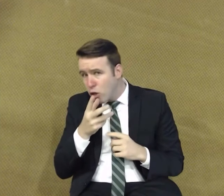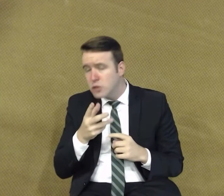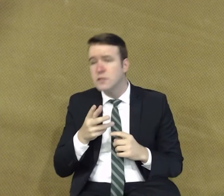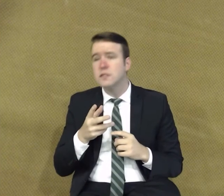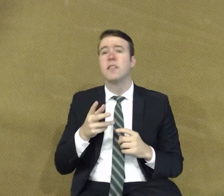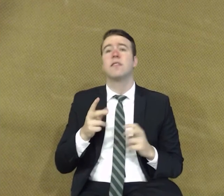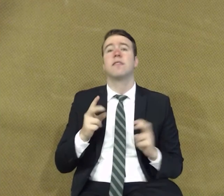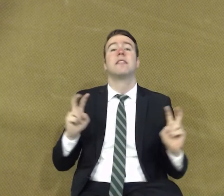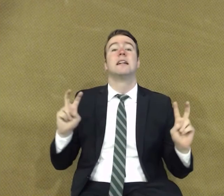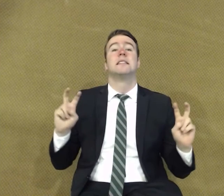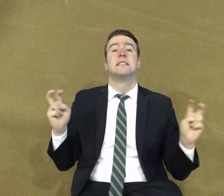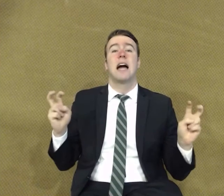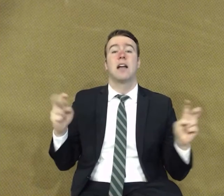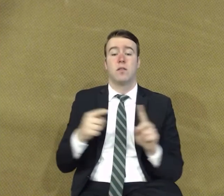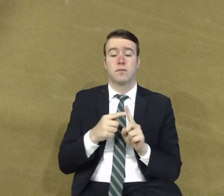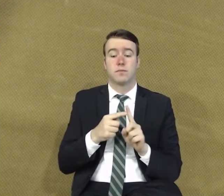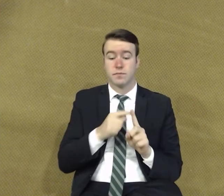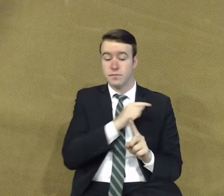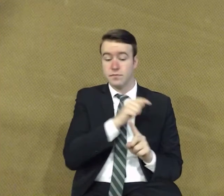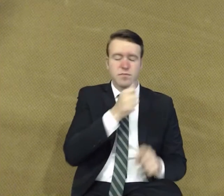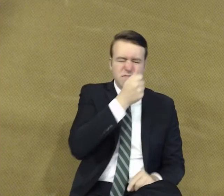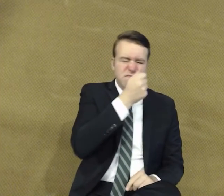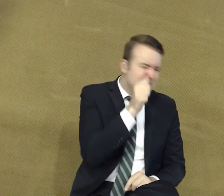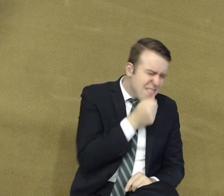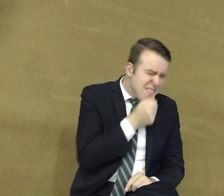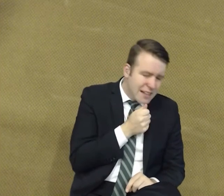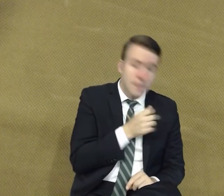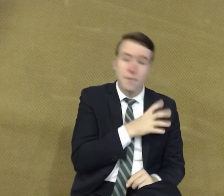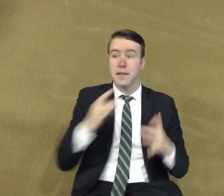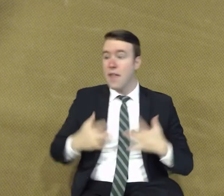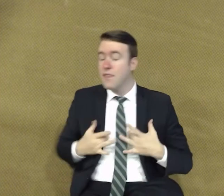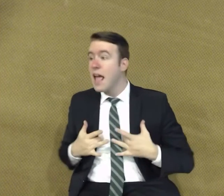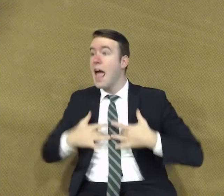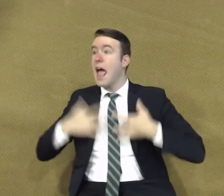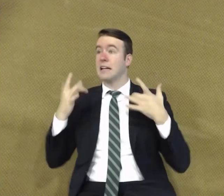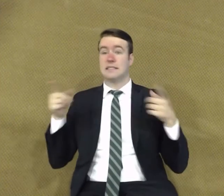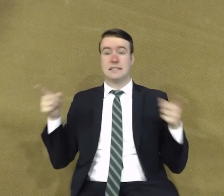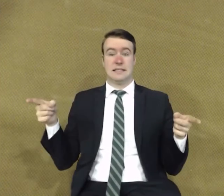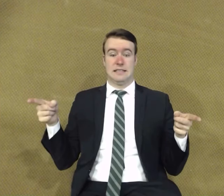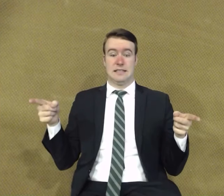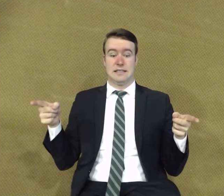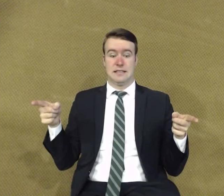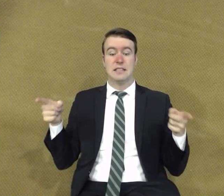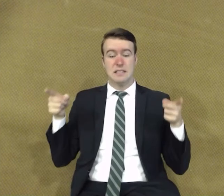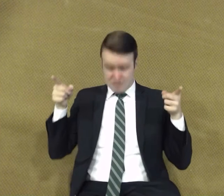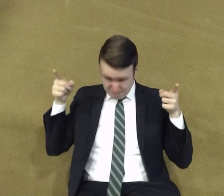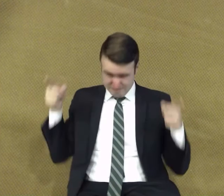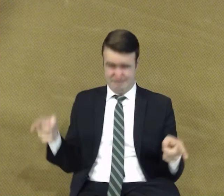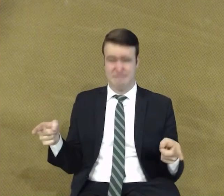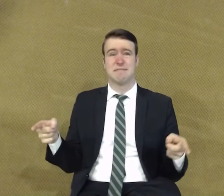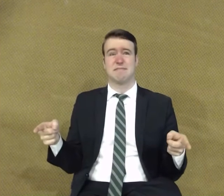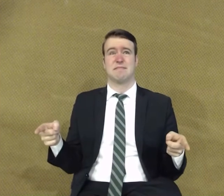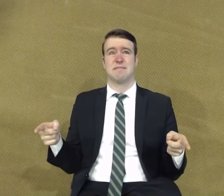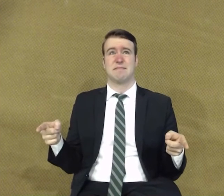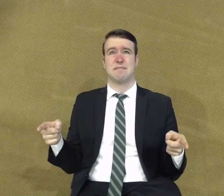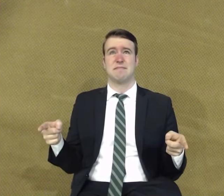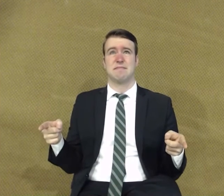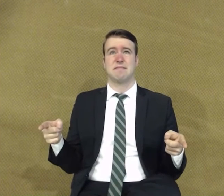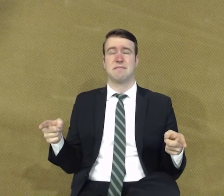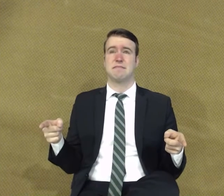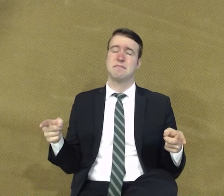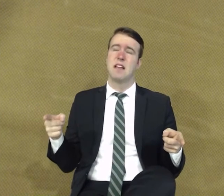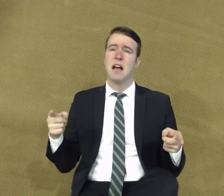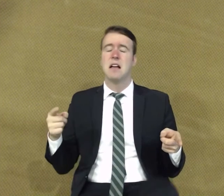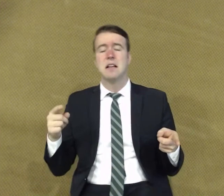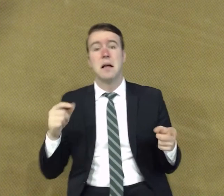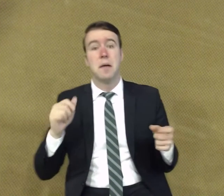the title, The Agony and the Ecstasy, is just about, maybe completely, but just